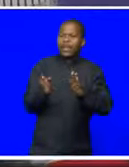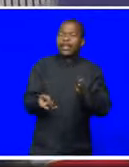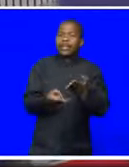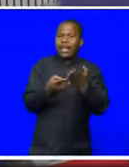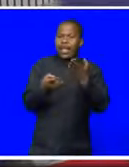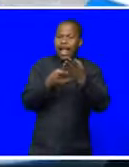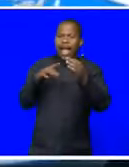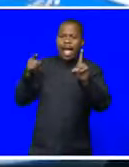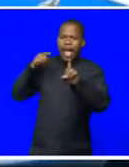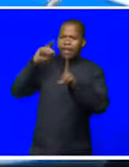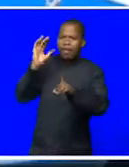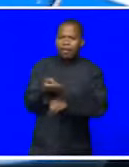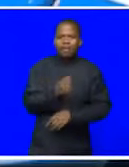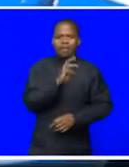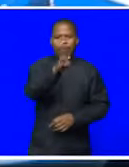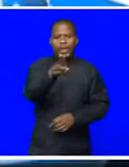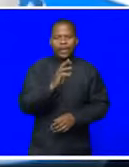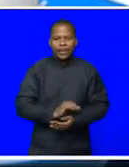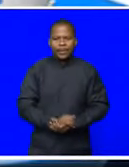its objectives.